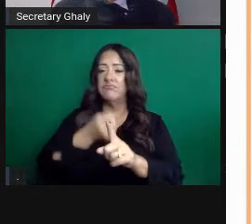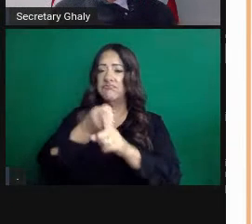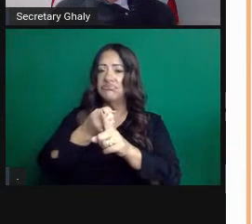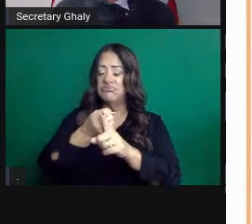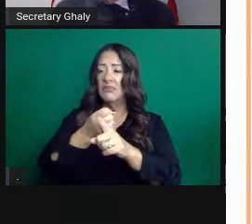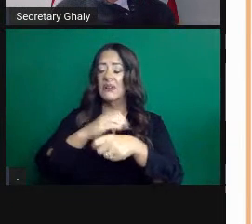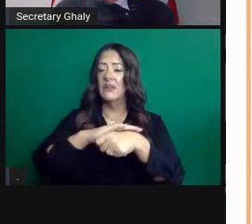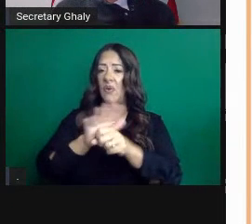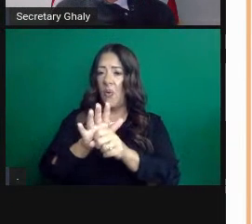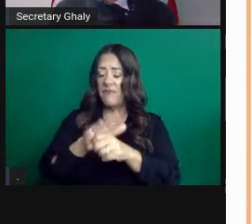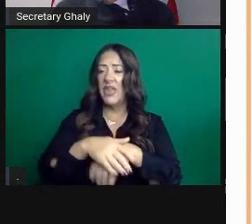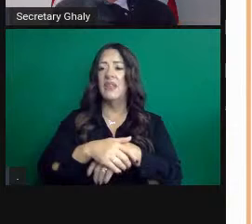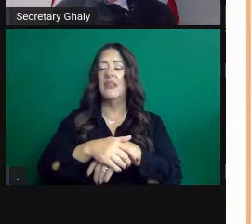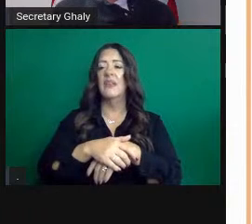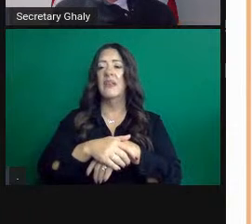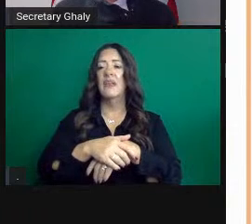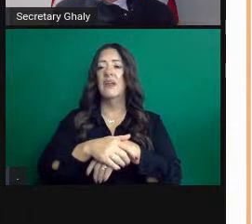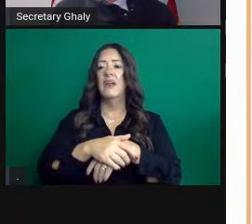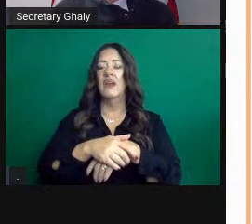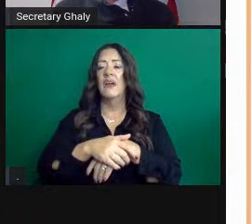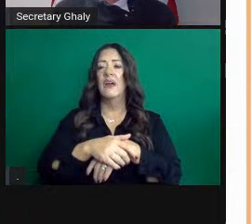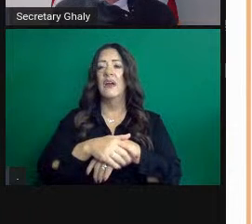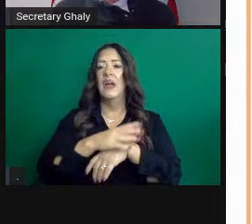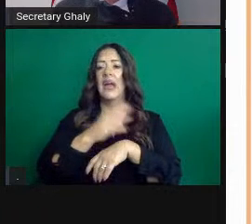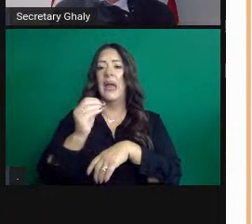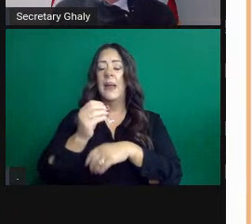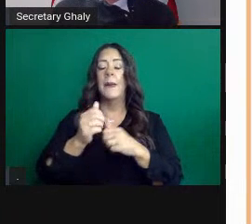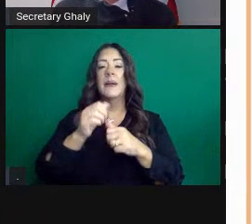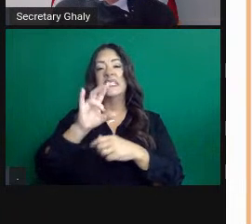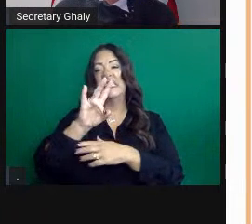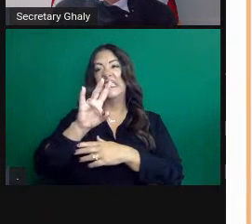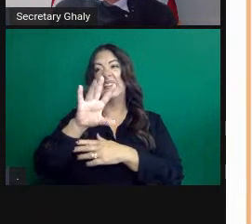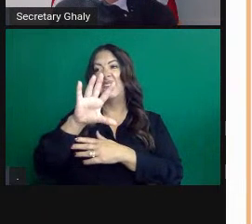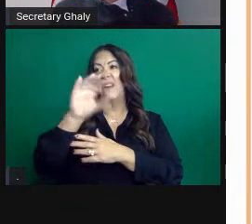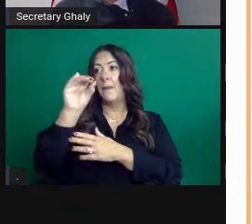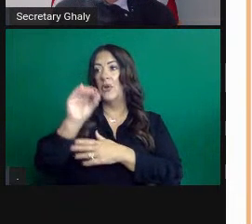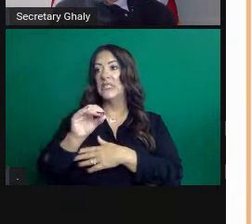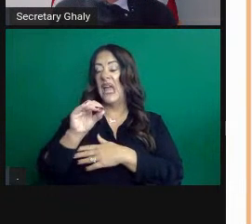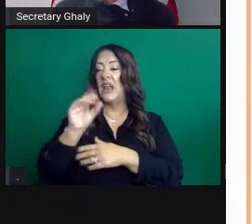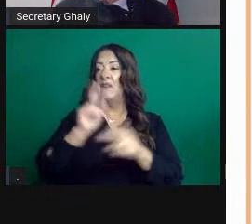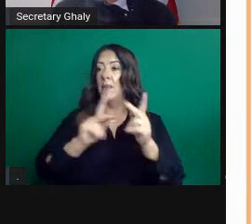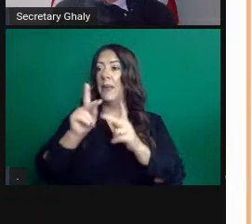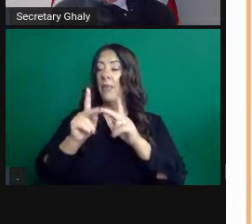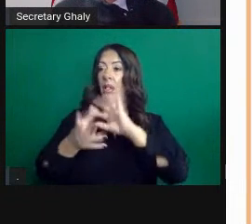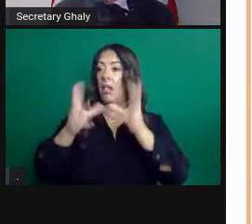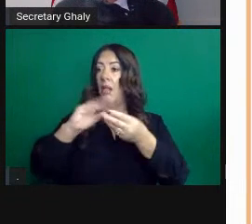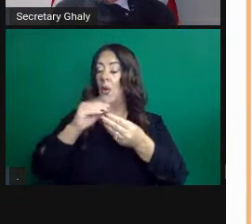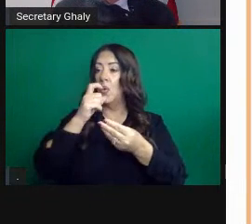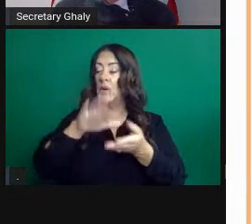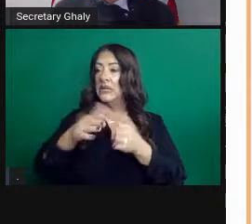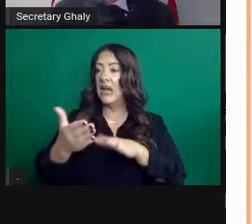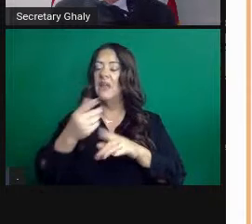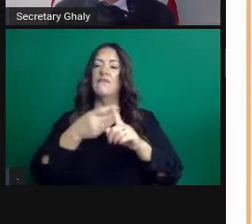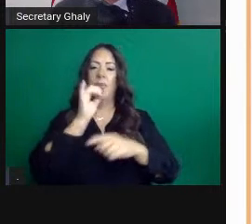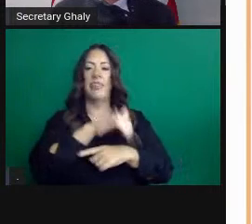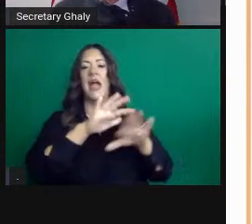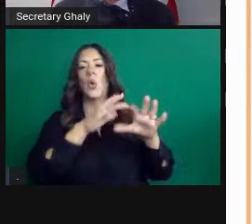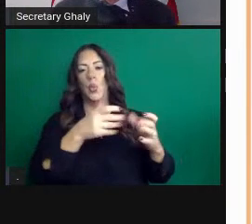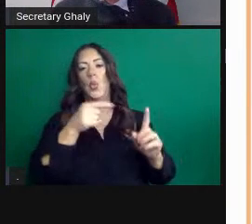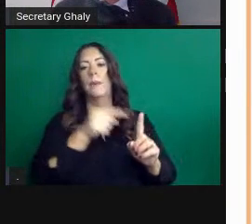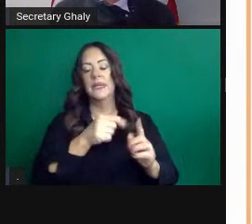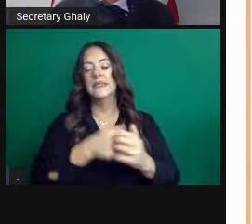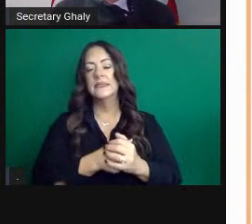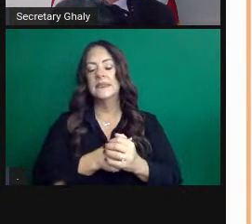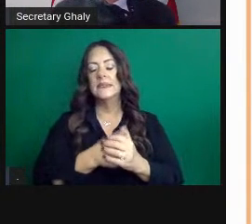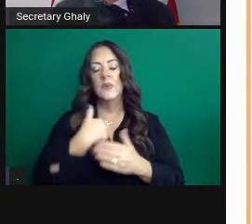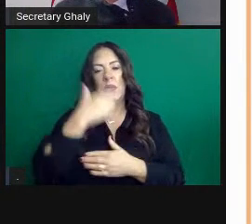age of 65, while 75% of our deaths are experienced in that same age group. We know that